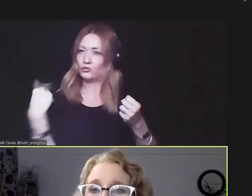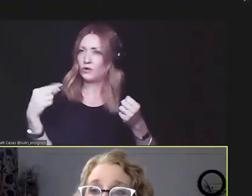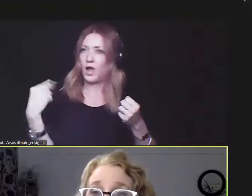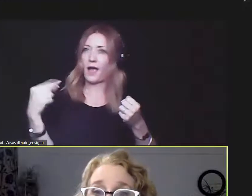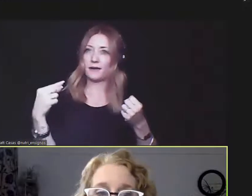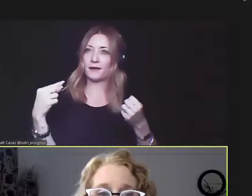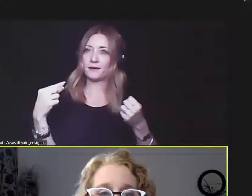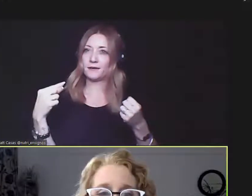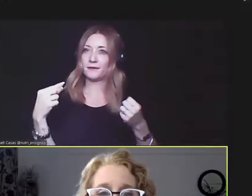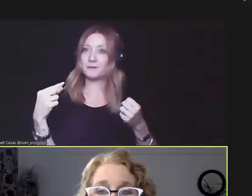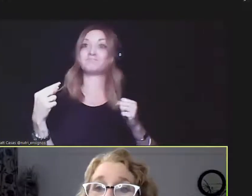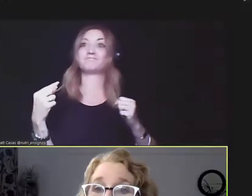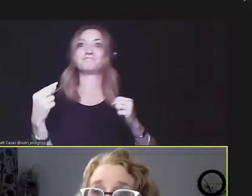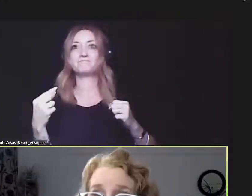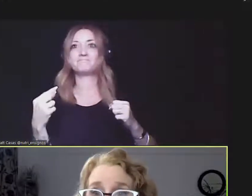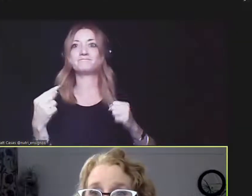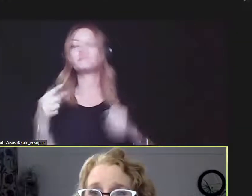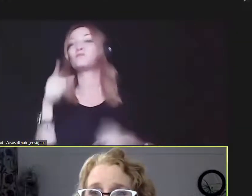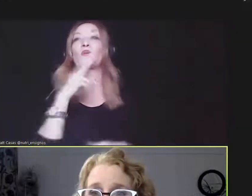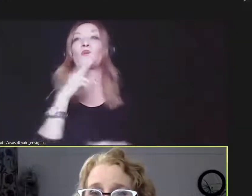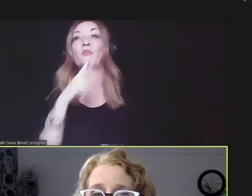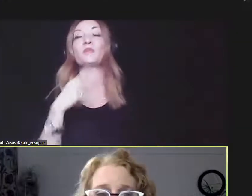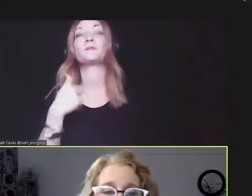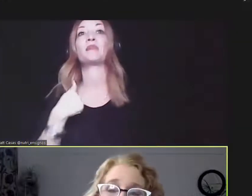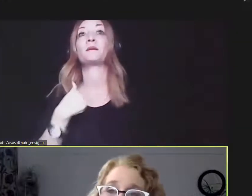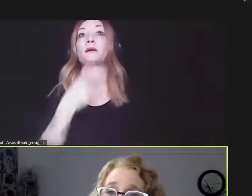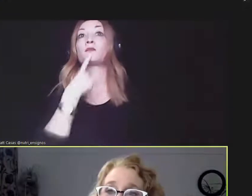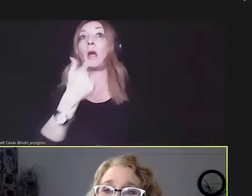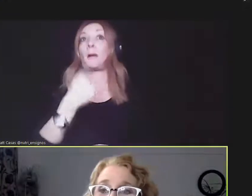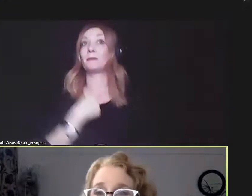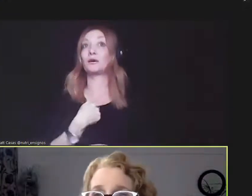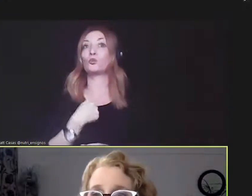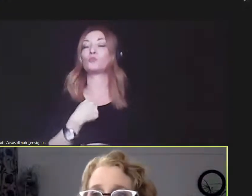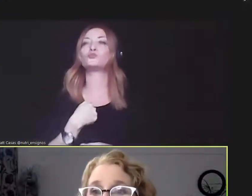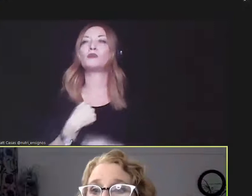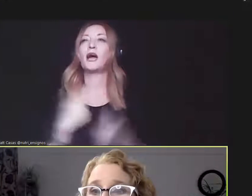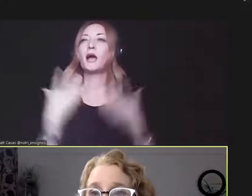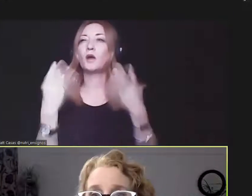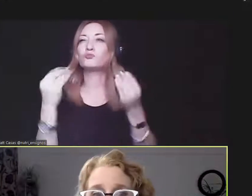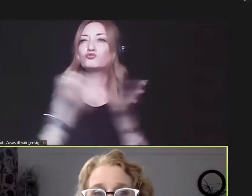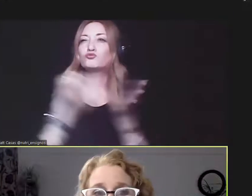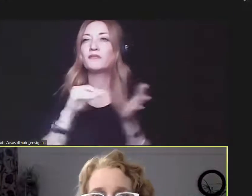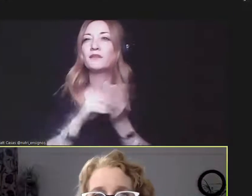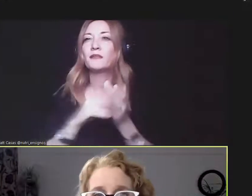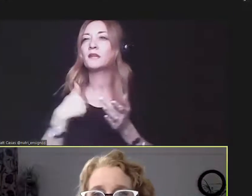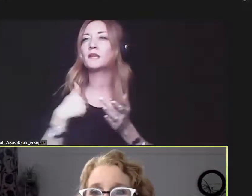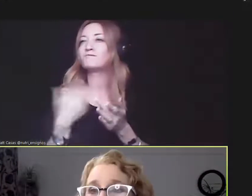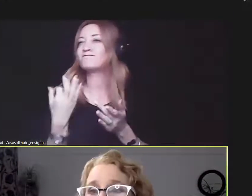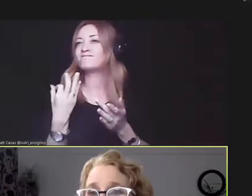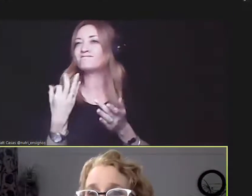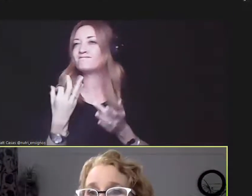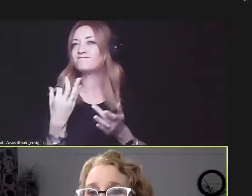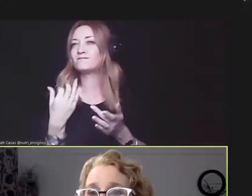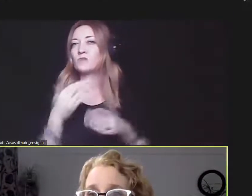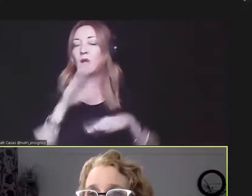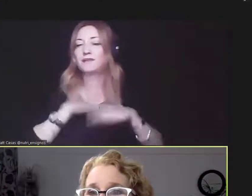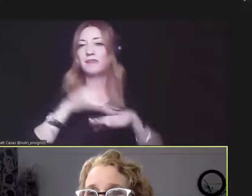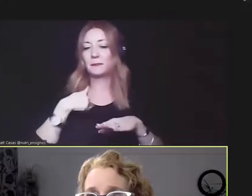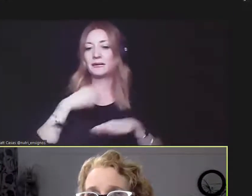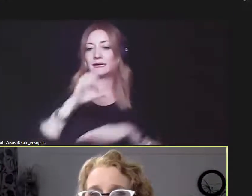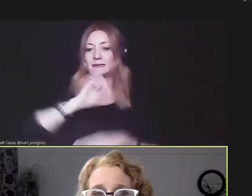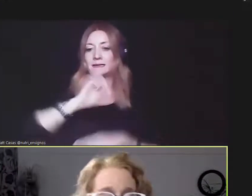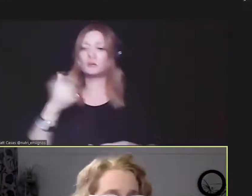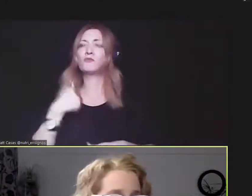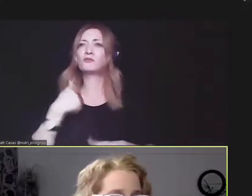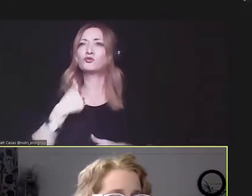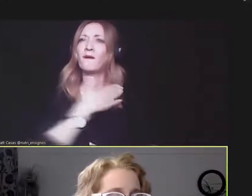really make my gut healthy? And here's 6 wonderful tips for you to add